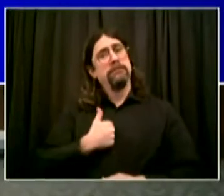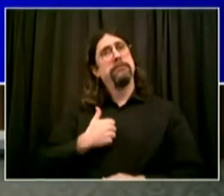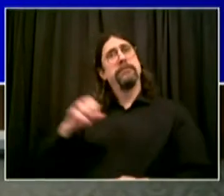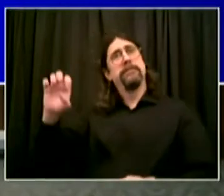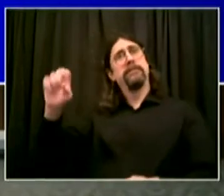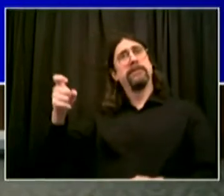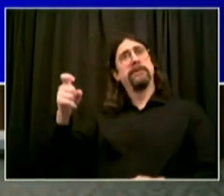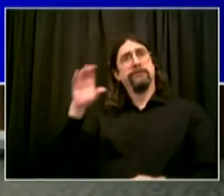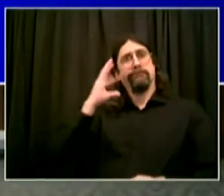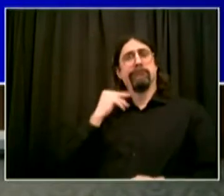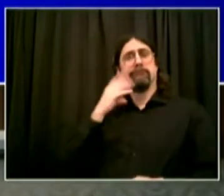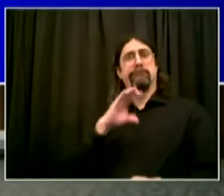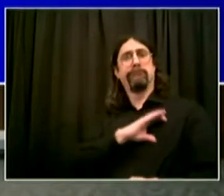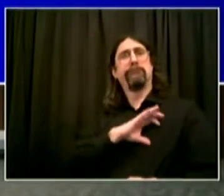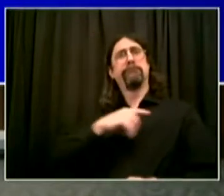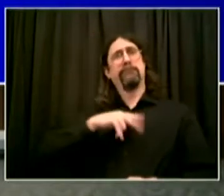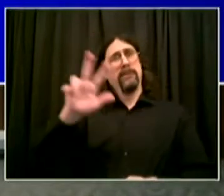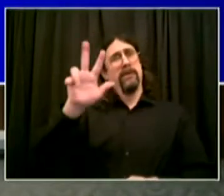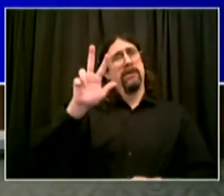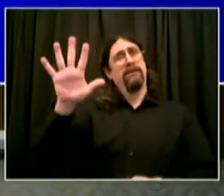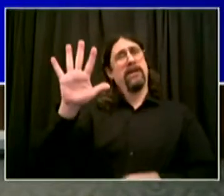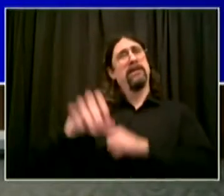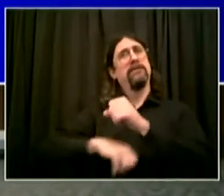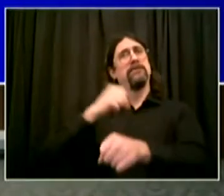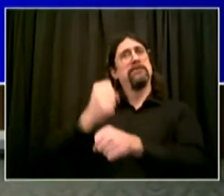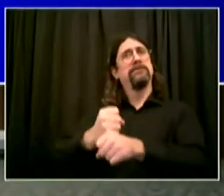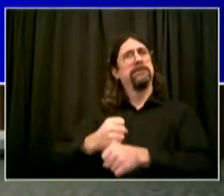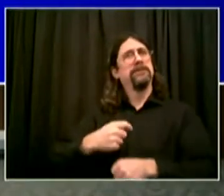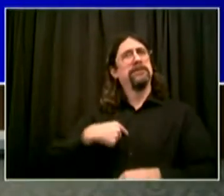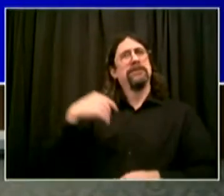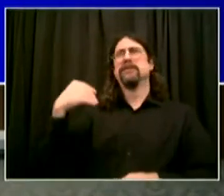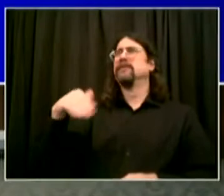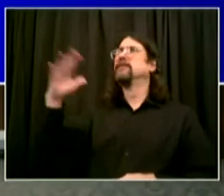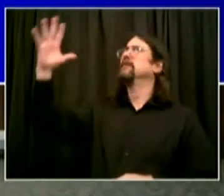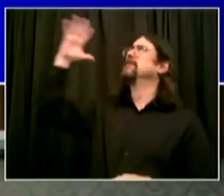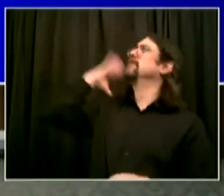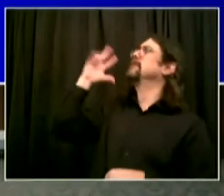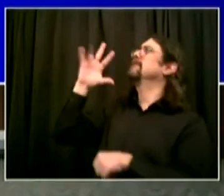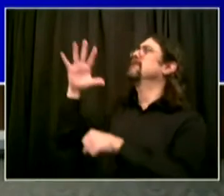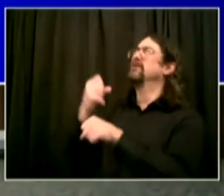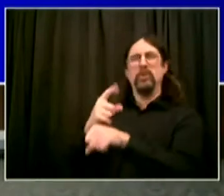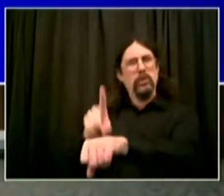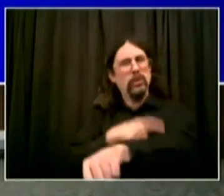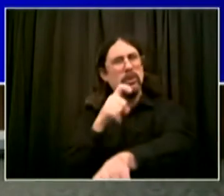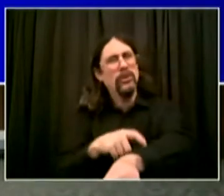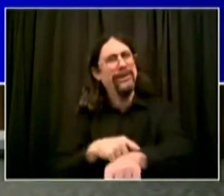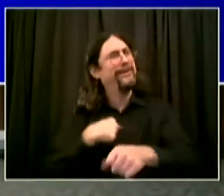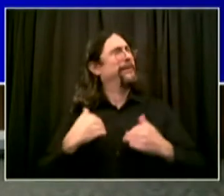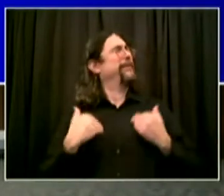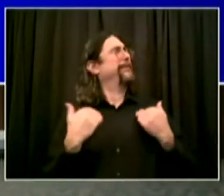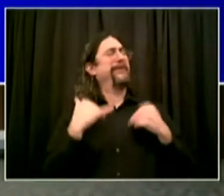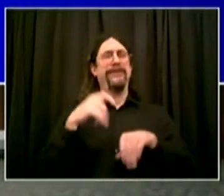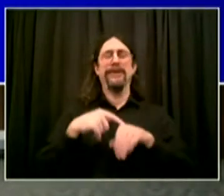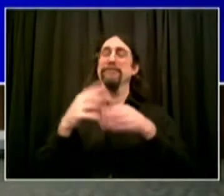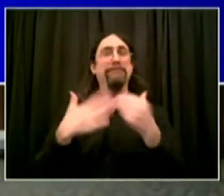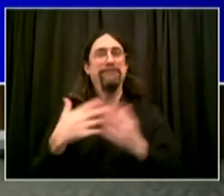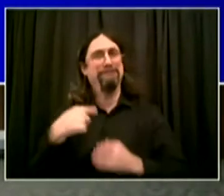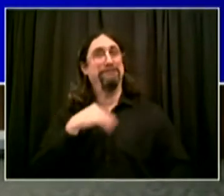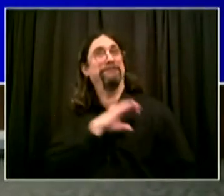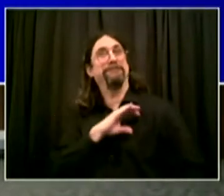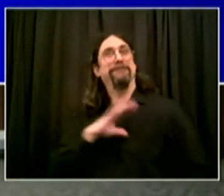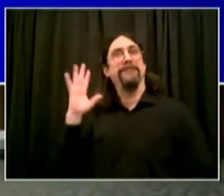It's almost hard to believe, but the goal was to change it from the inside. Sometimes I would wear a bulletproof vest,